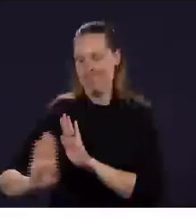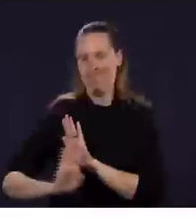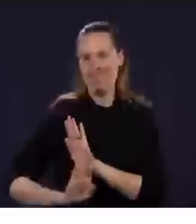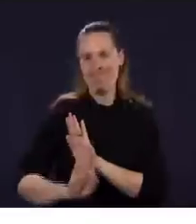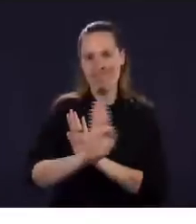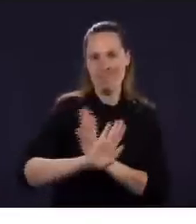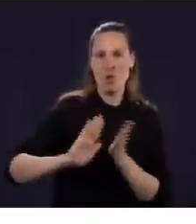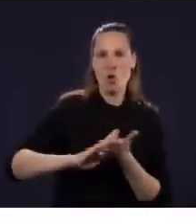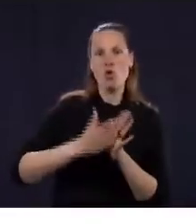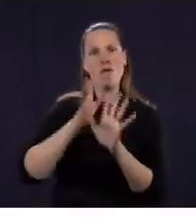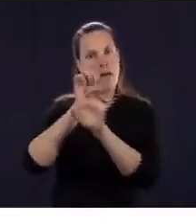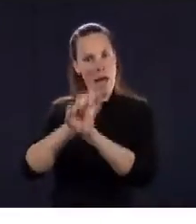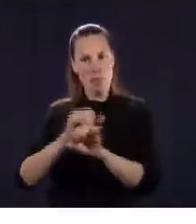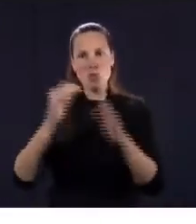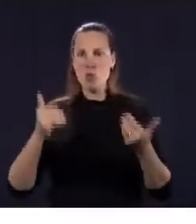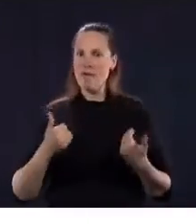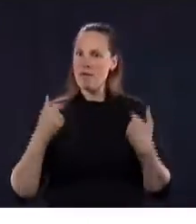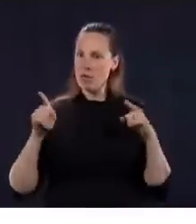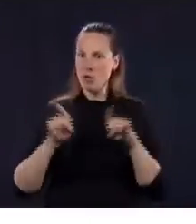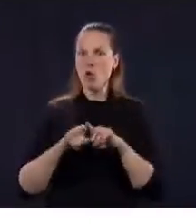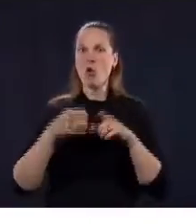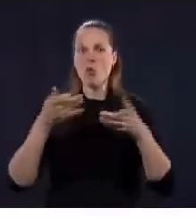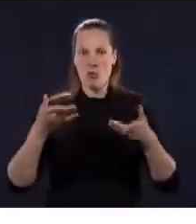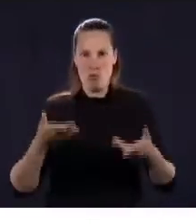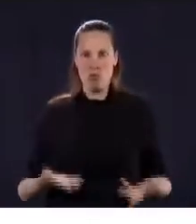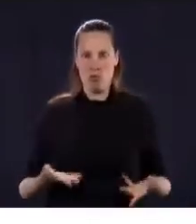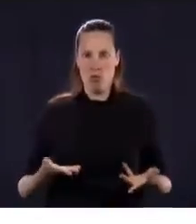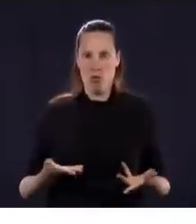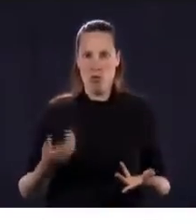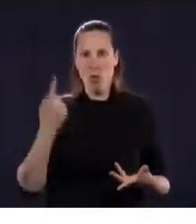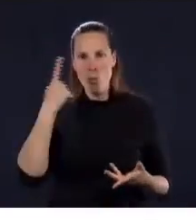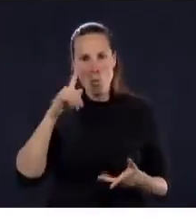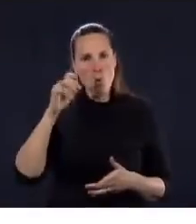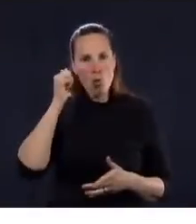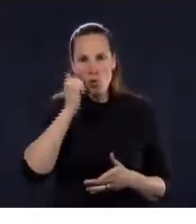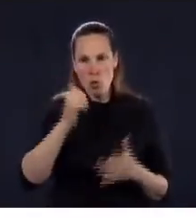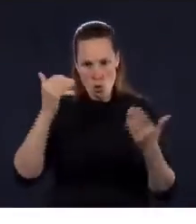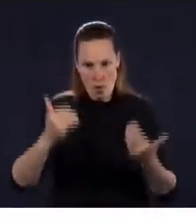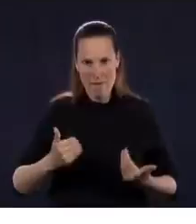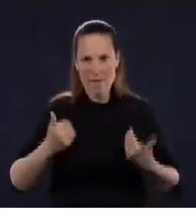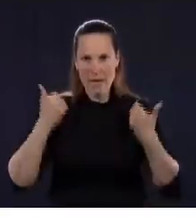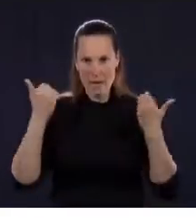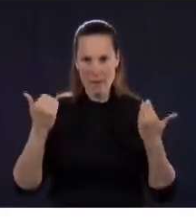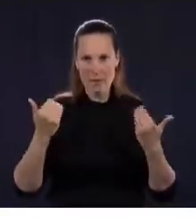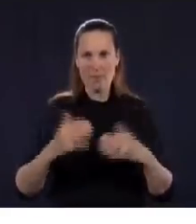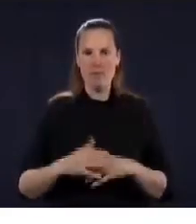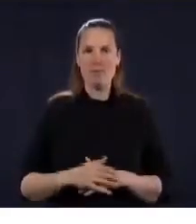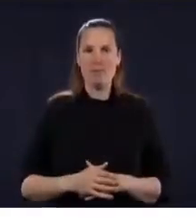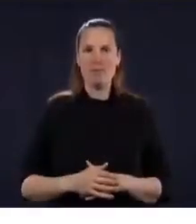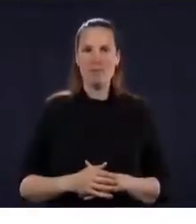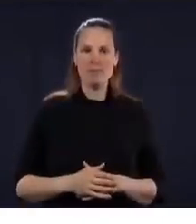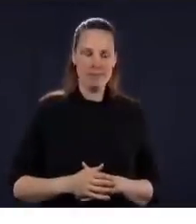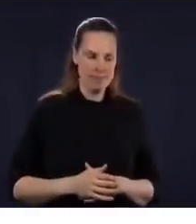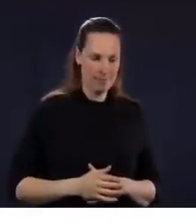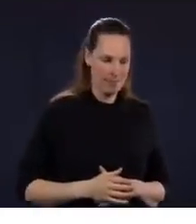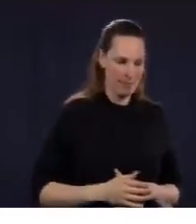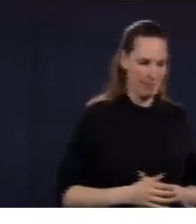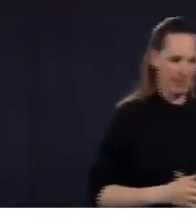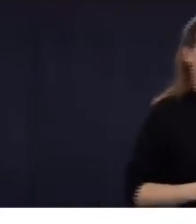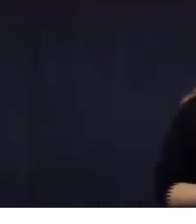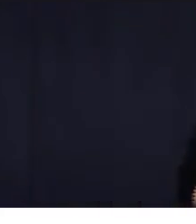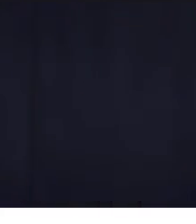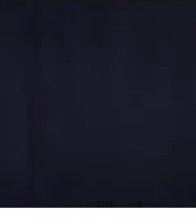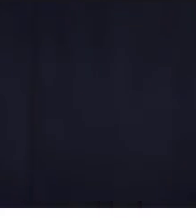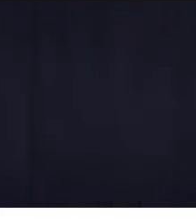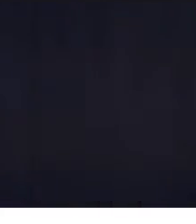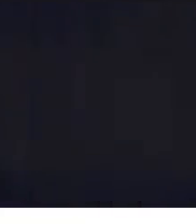who can work full-time in residences to apply on the Je Contribue website. The